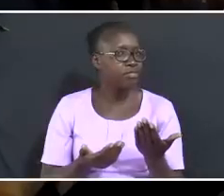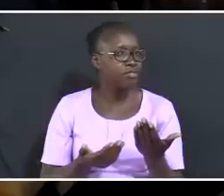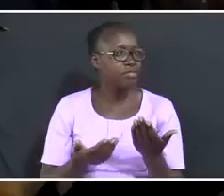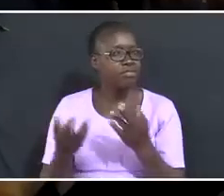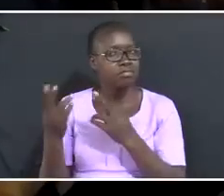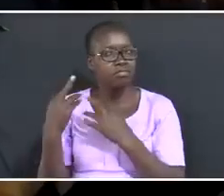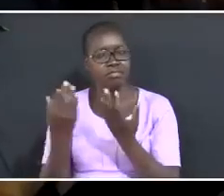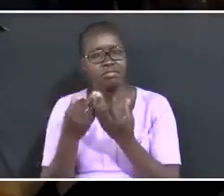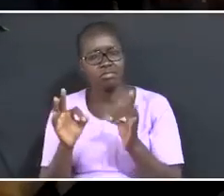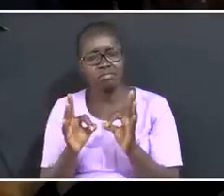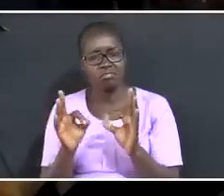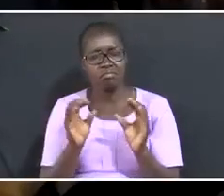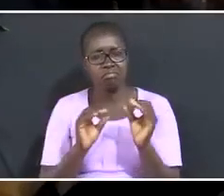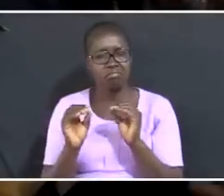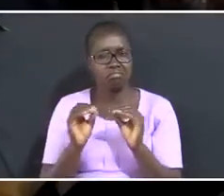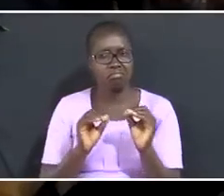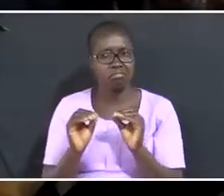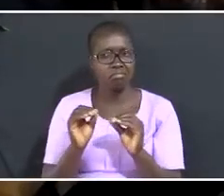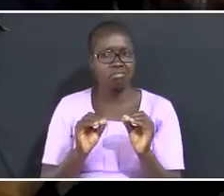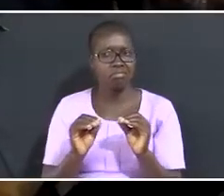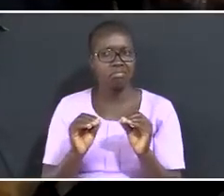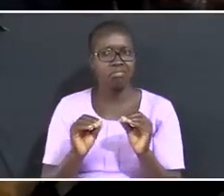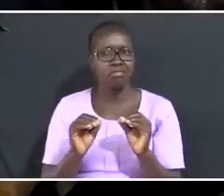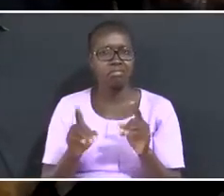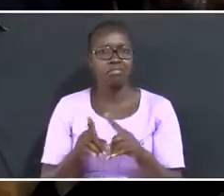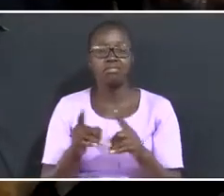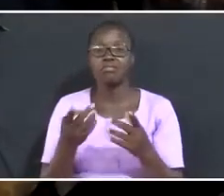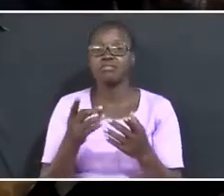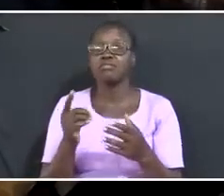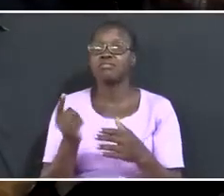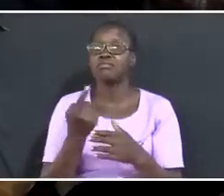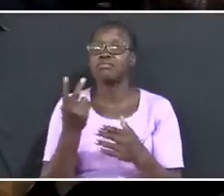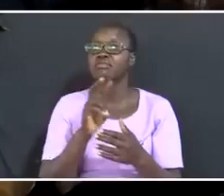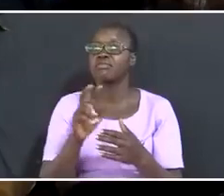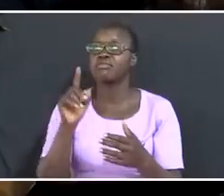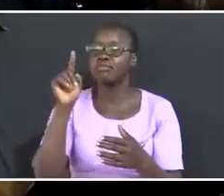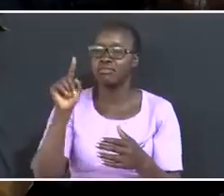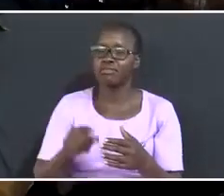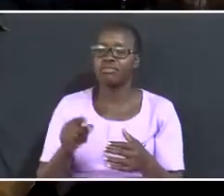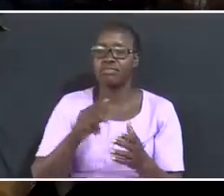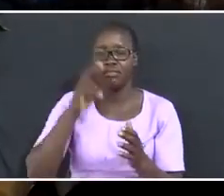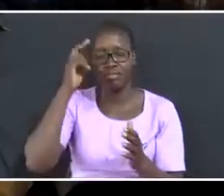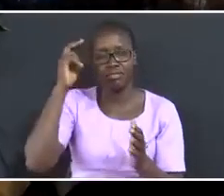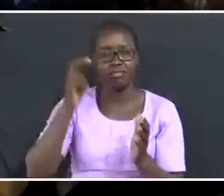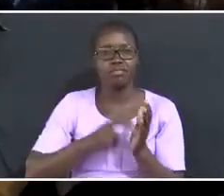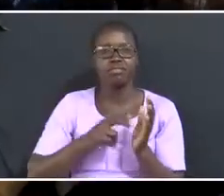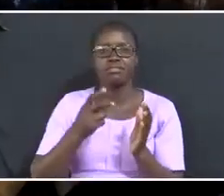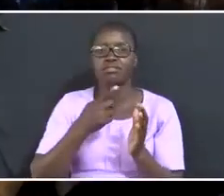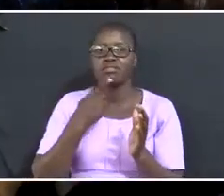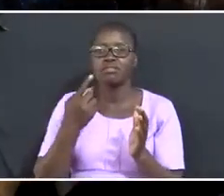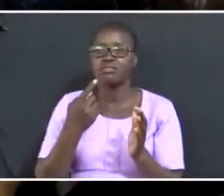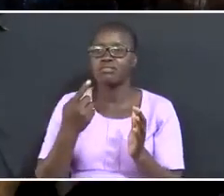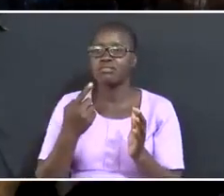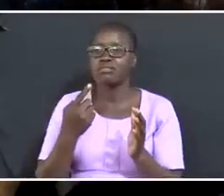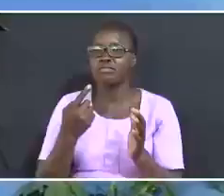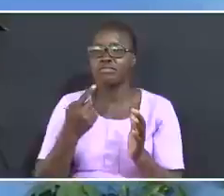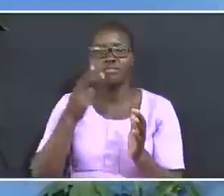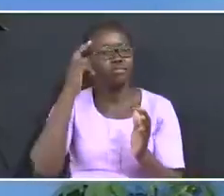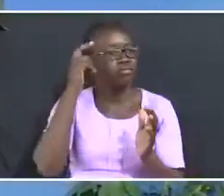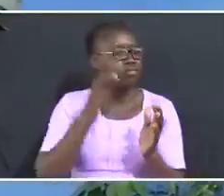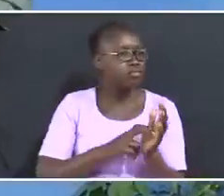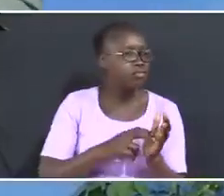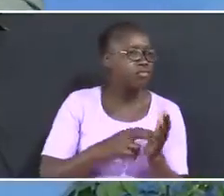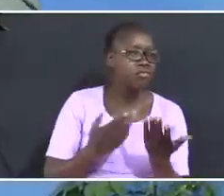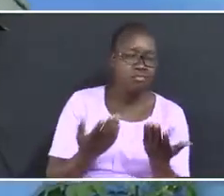irresponsible freedom, like the ones you see here, which does not recognize rules or regulations or a code